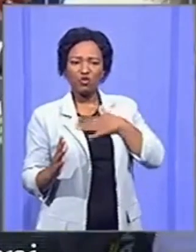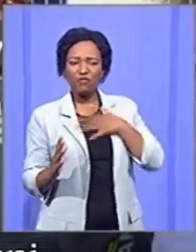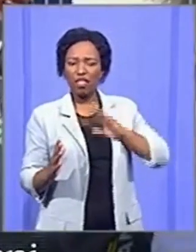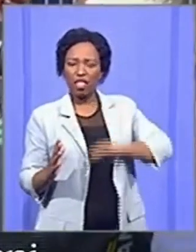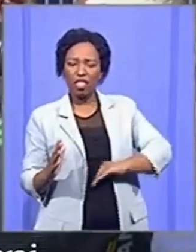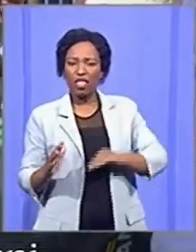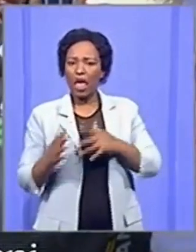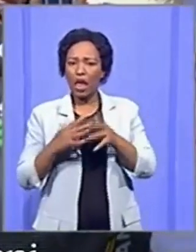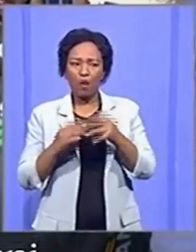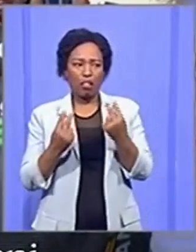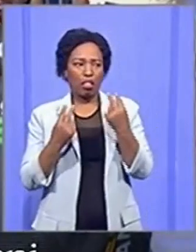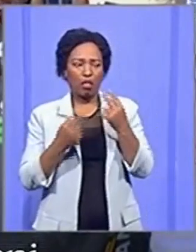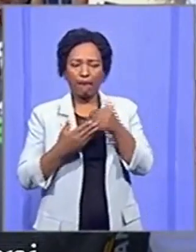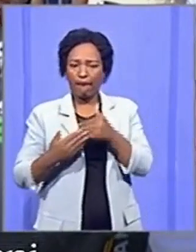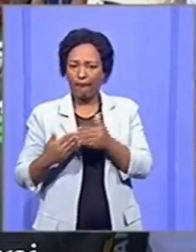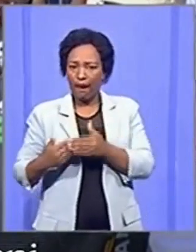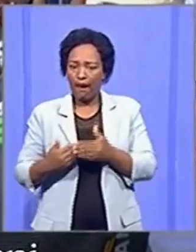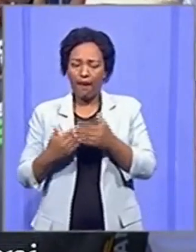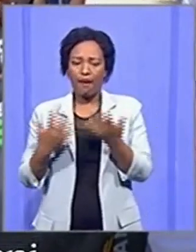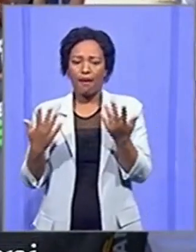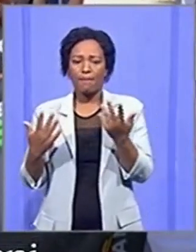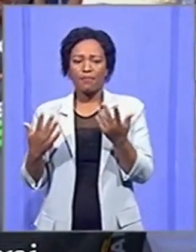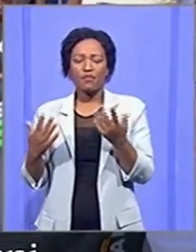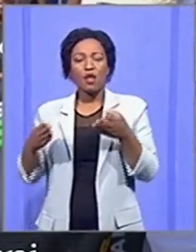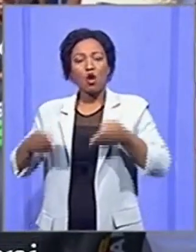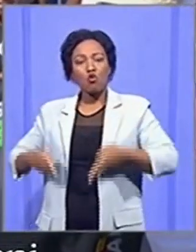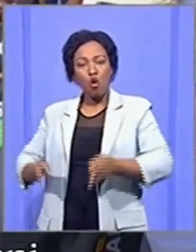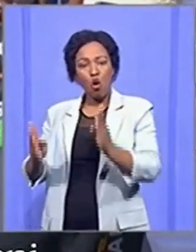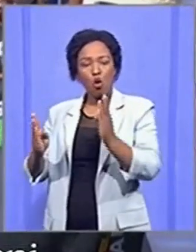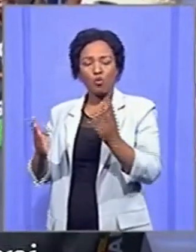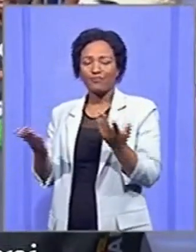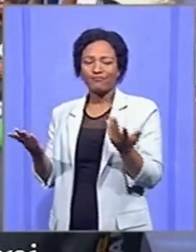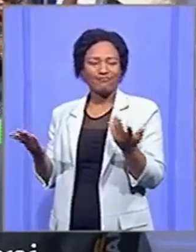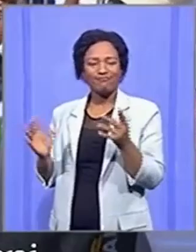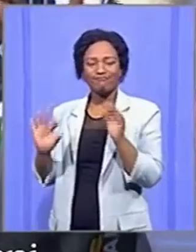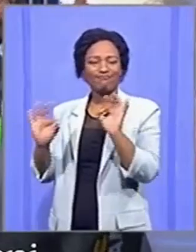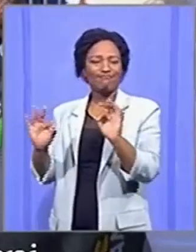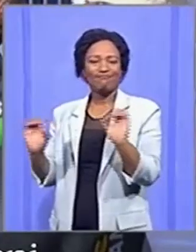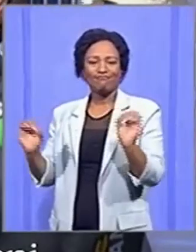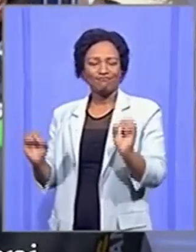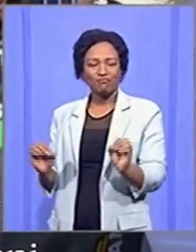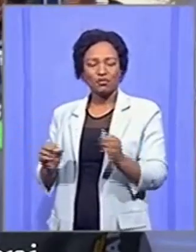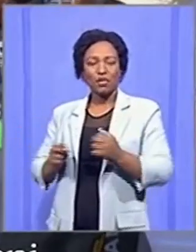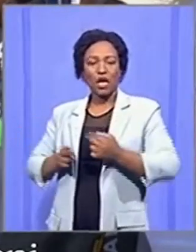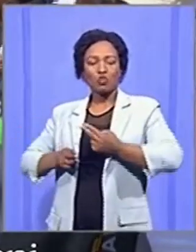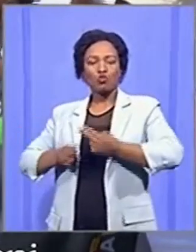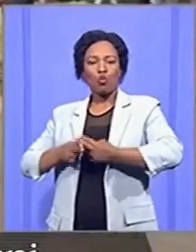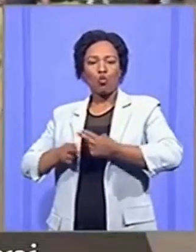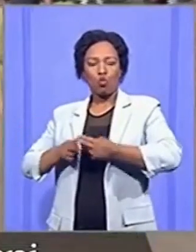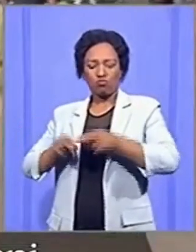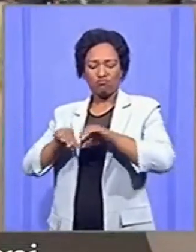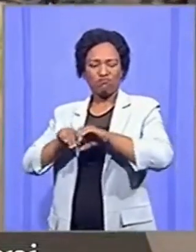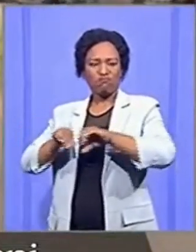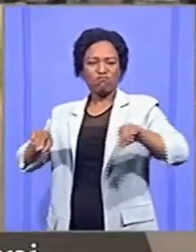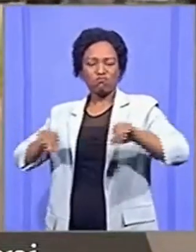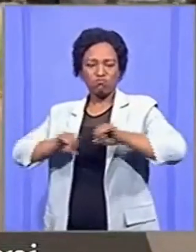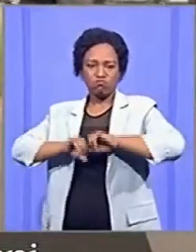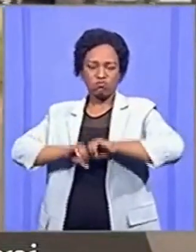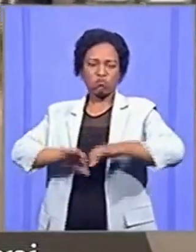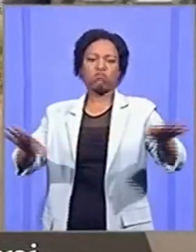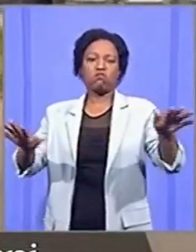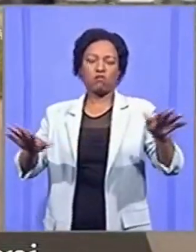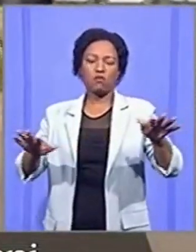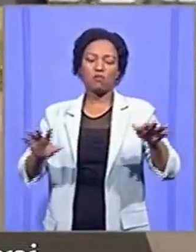up. The roads are not proper. We got sewage spillages where we are staying. Rise Mzansi